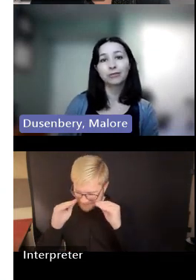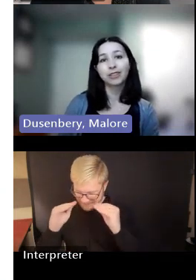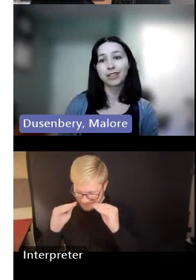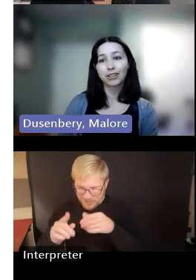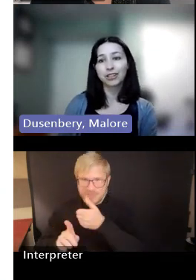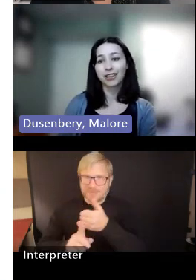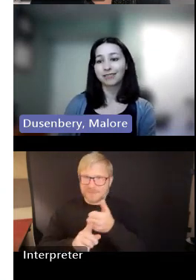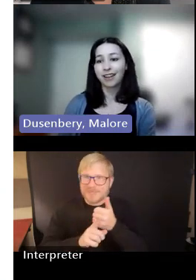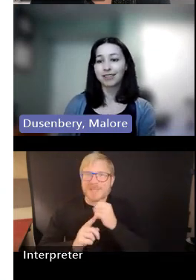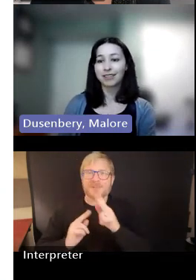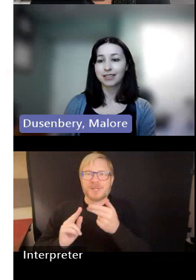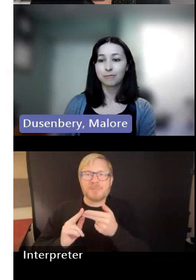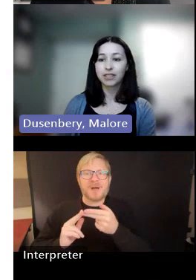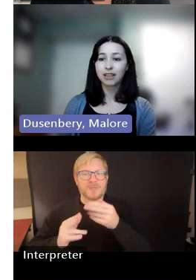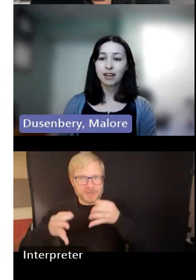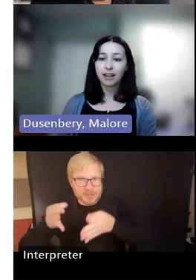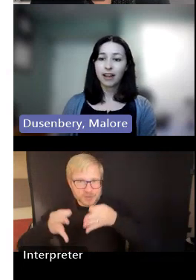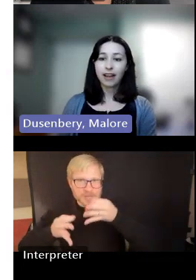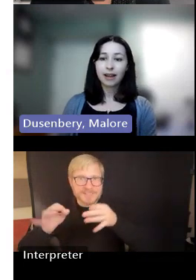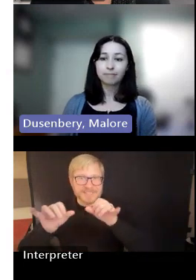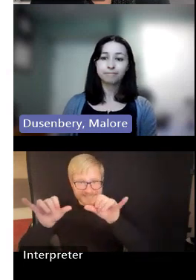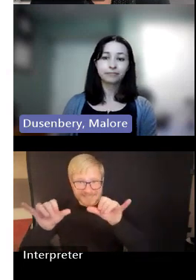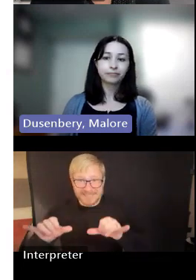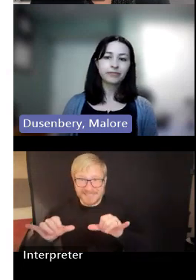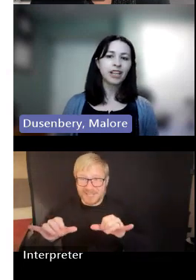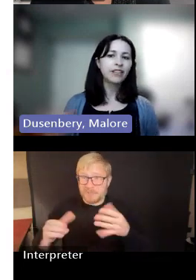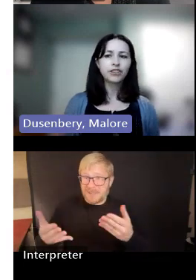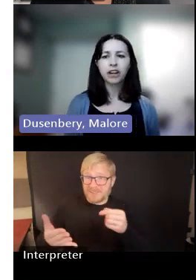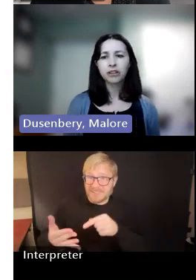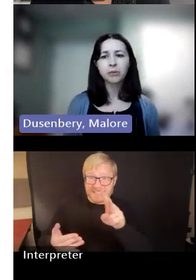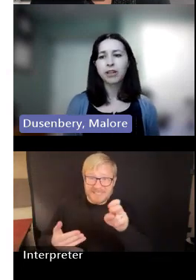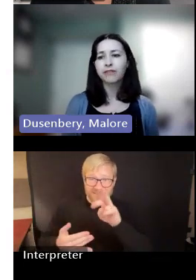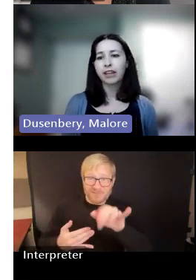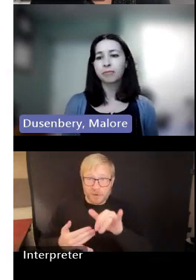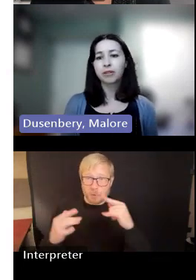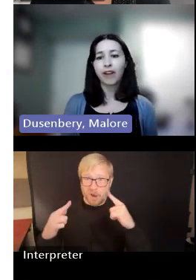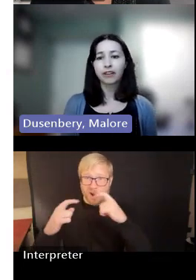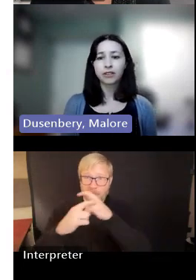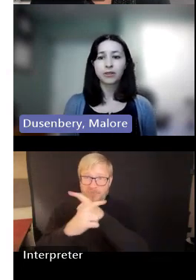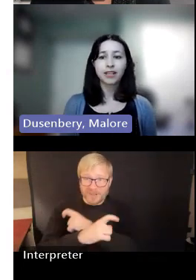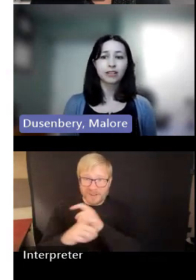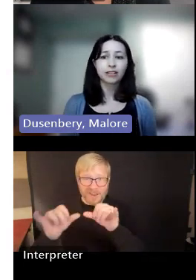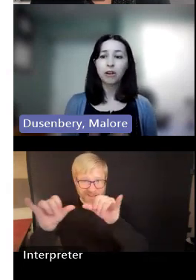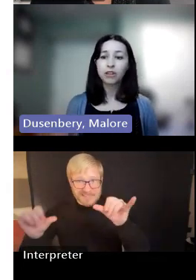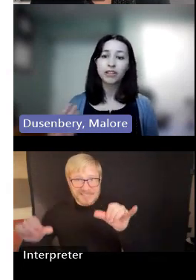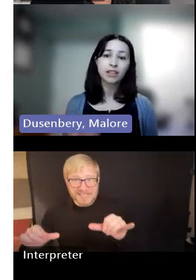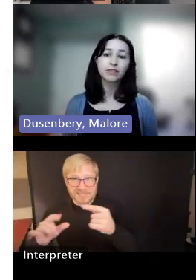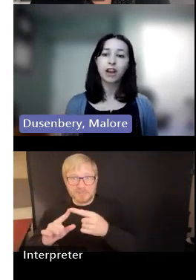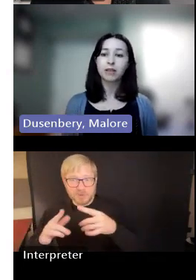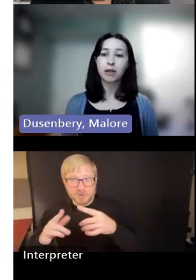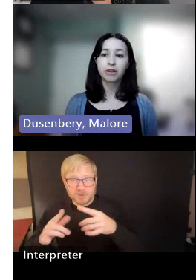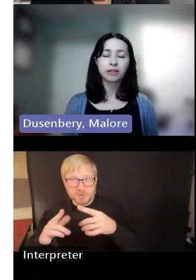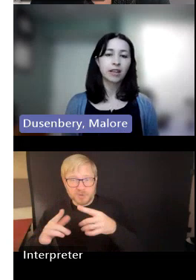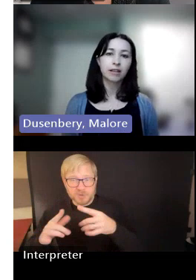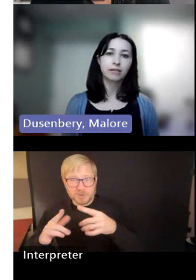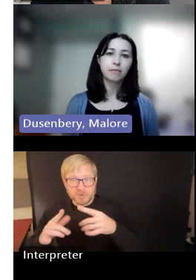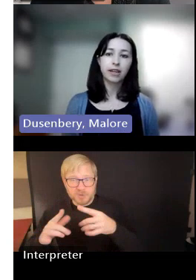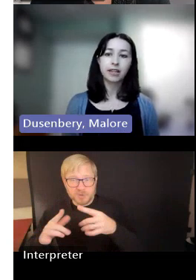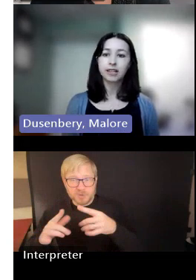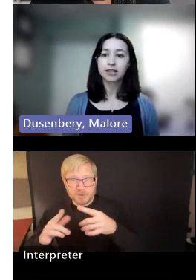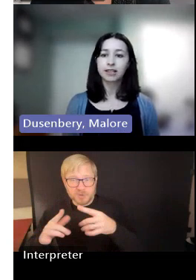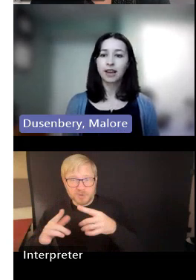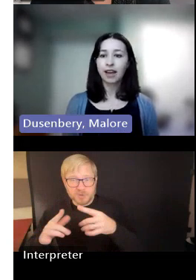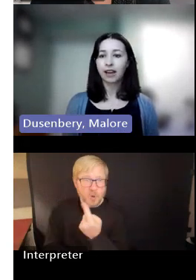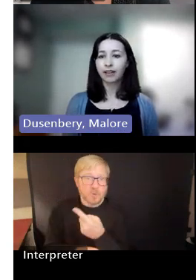complicated decisions and systems. And then generally, we invite providers to assess their own services for any barriers that